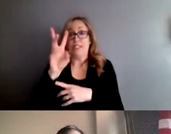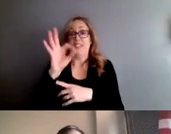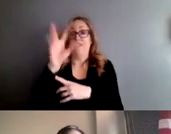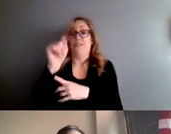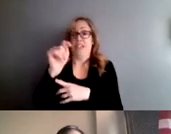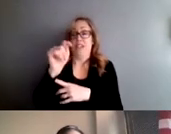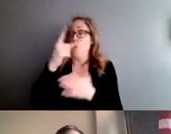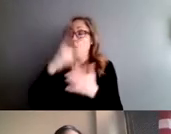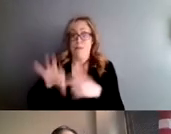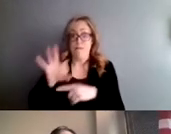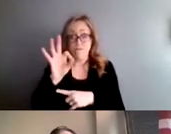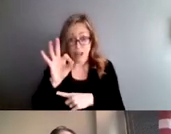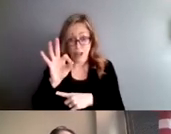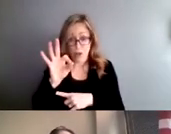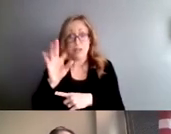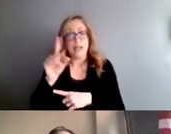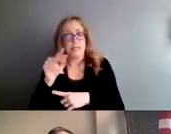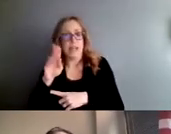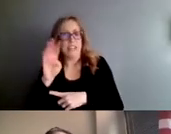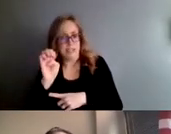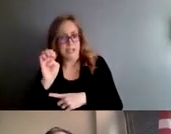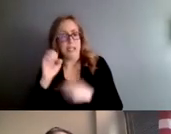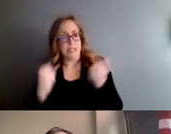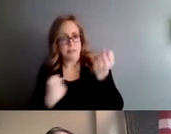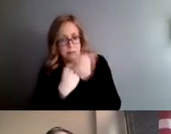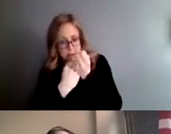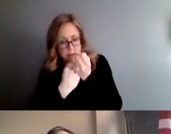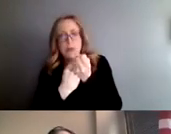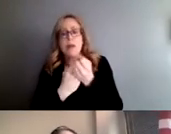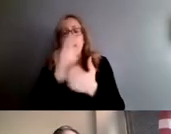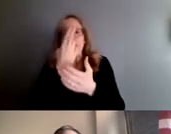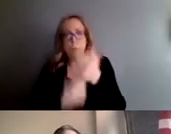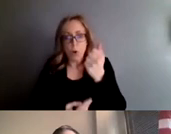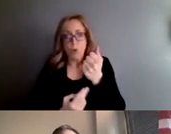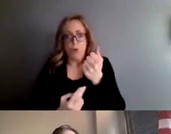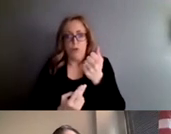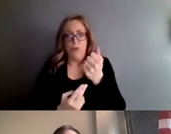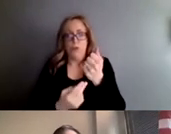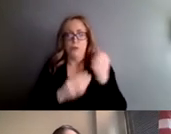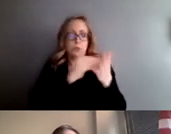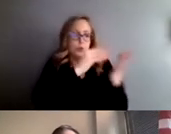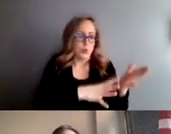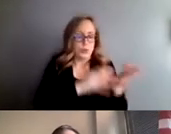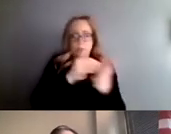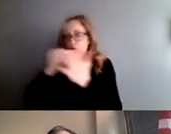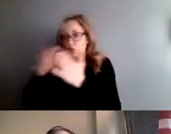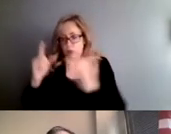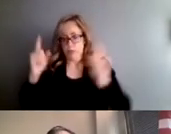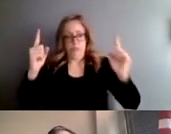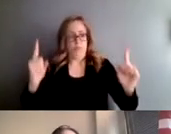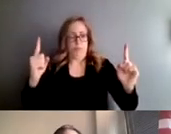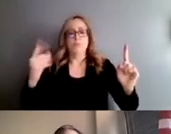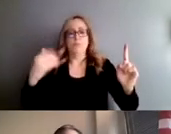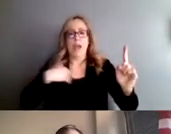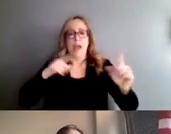concluded and what DESE is endorsing is if both parties have a mask, there's no difference between 3